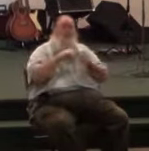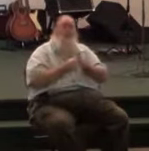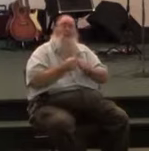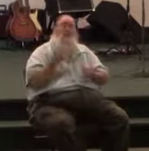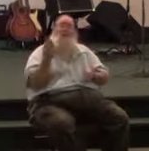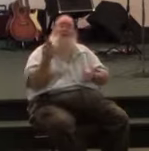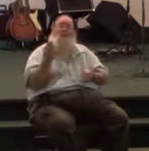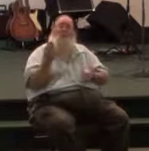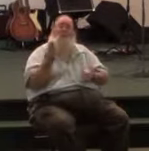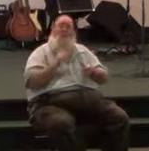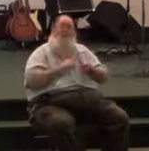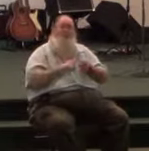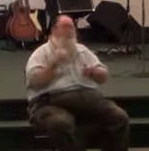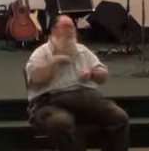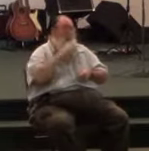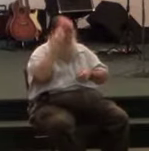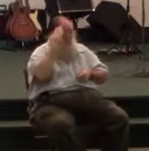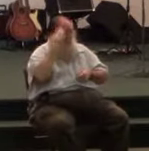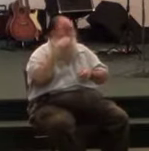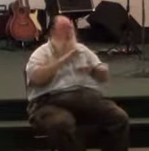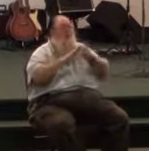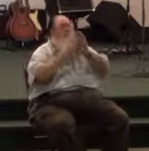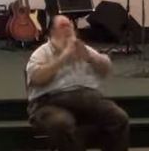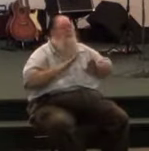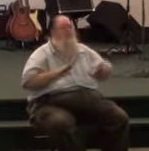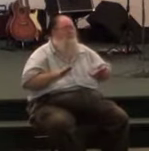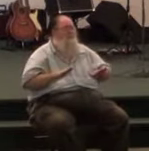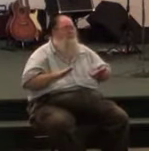Him, then we know peace.